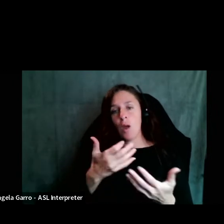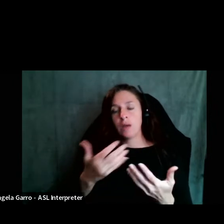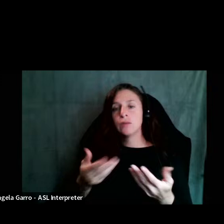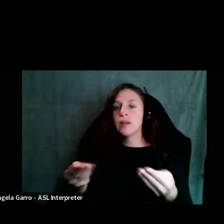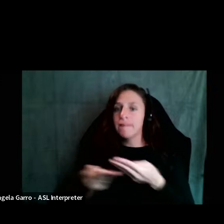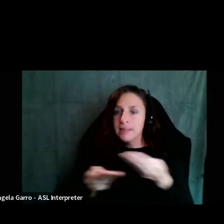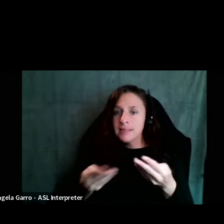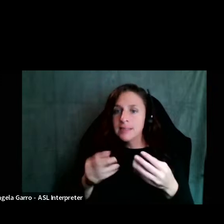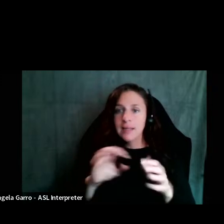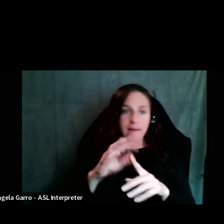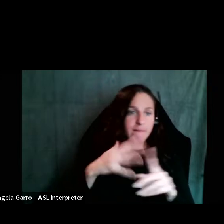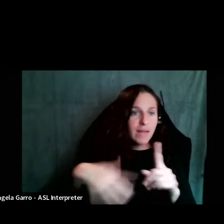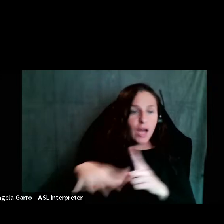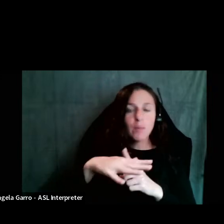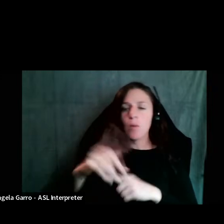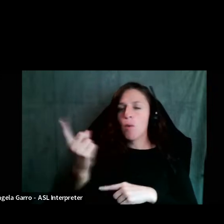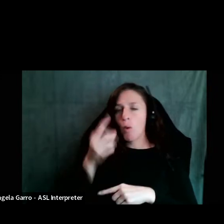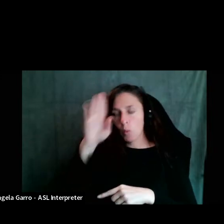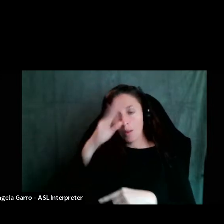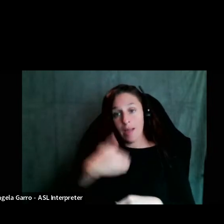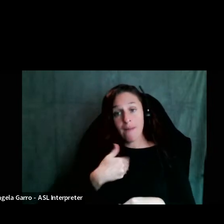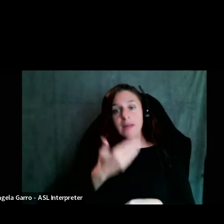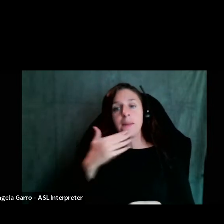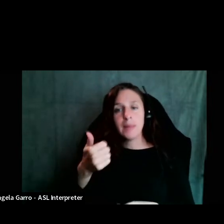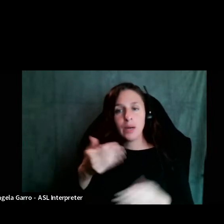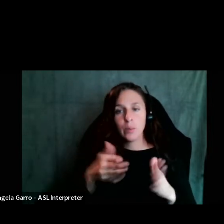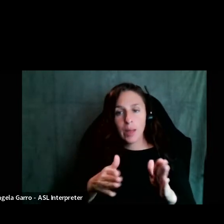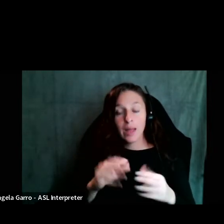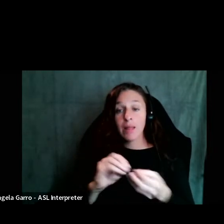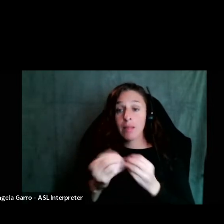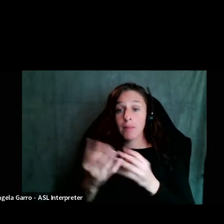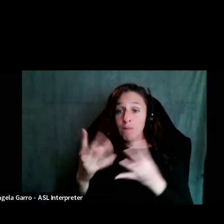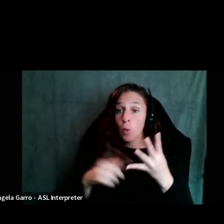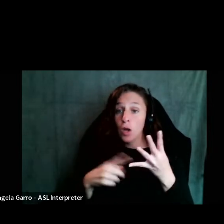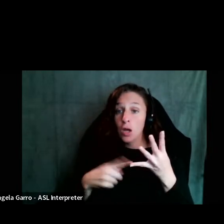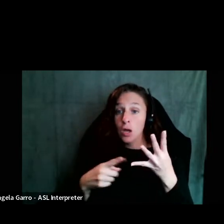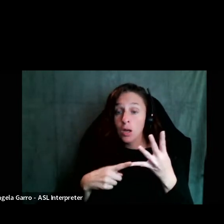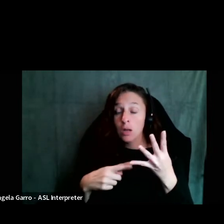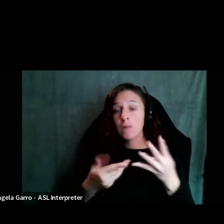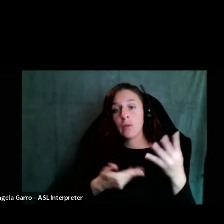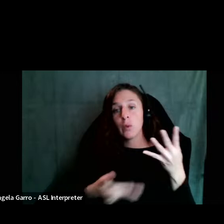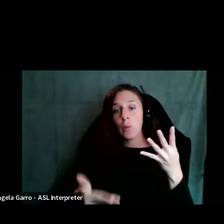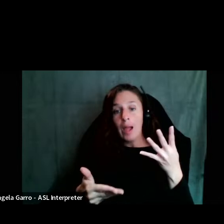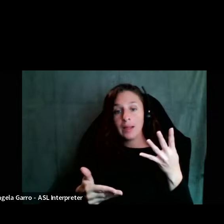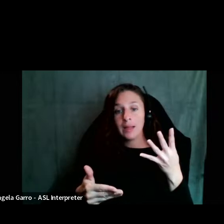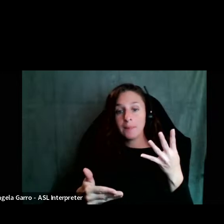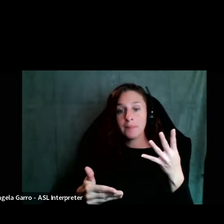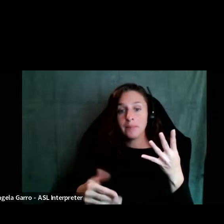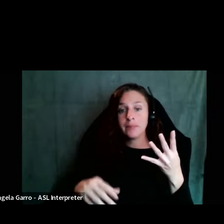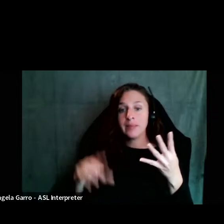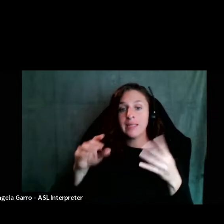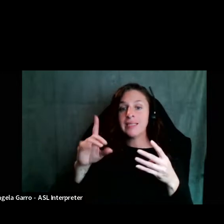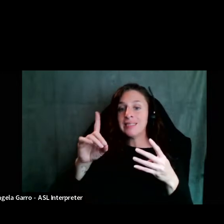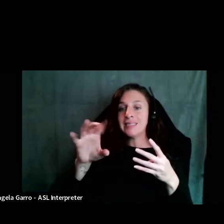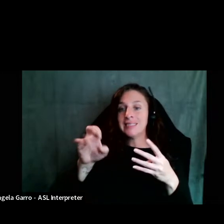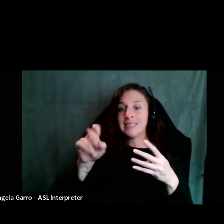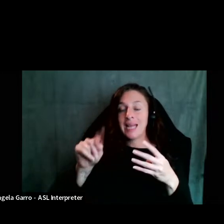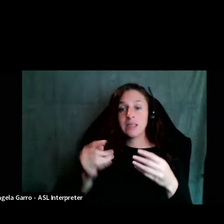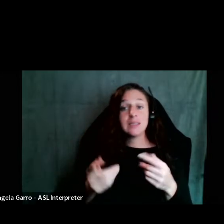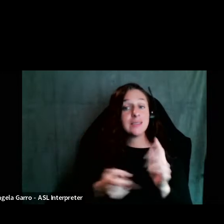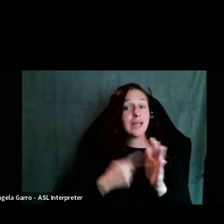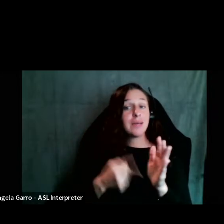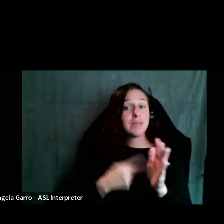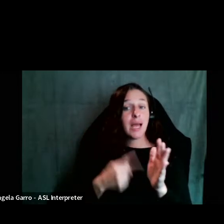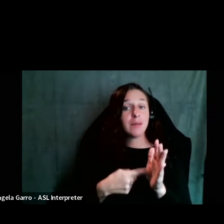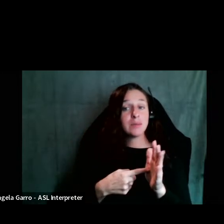that there's always going to be a better way. Number four, welcome dissent. Sometimes the most important words may